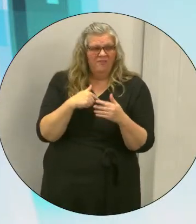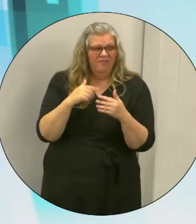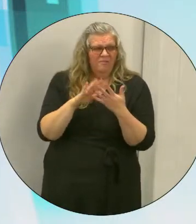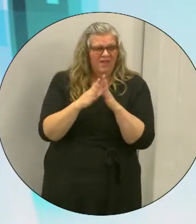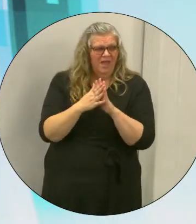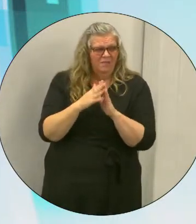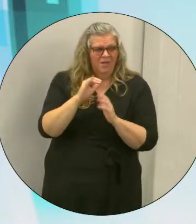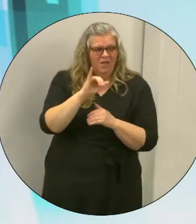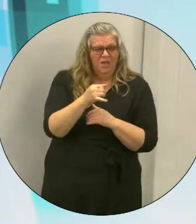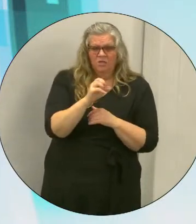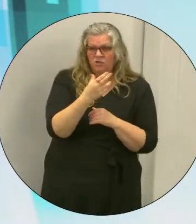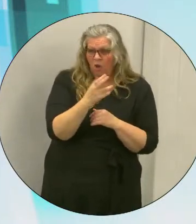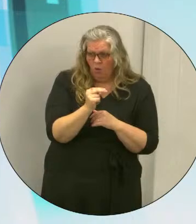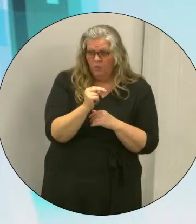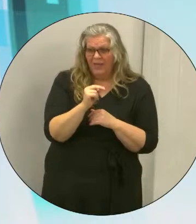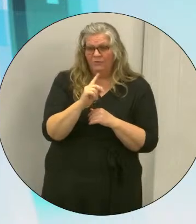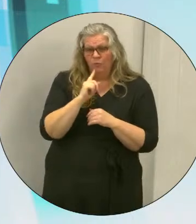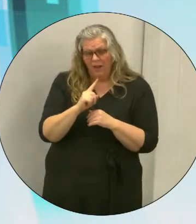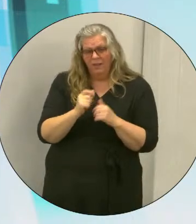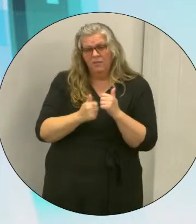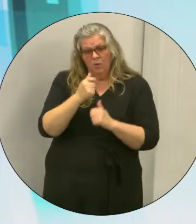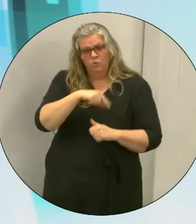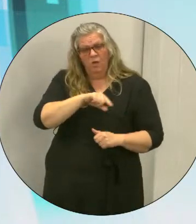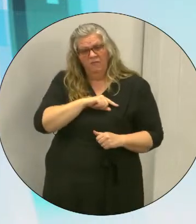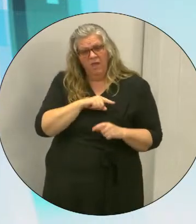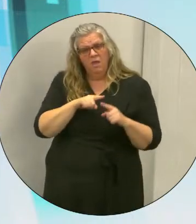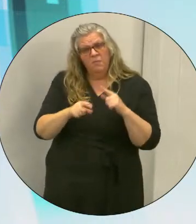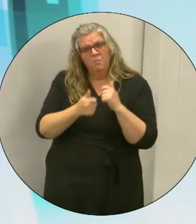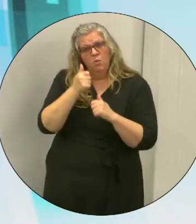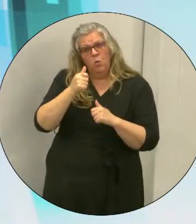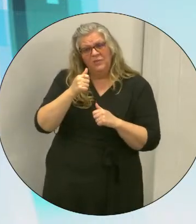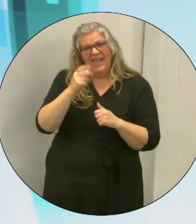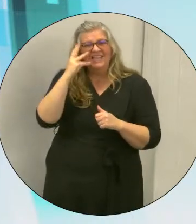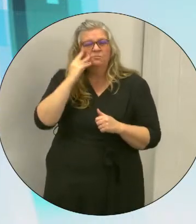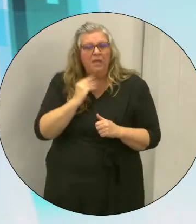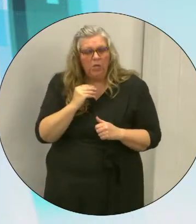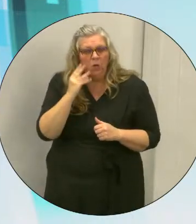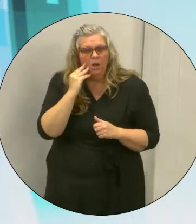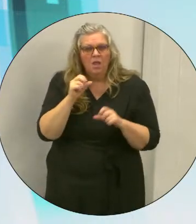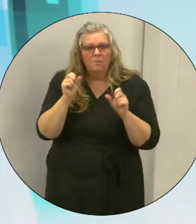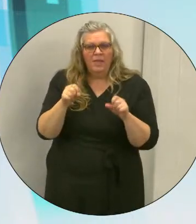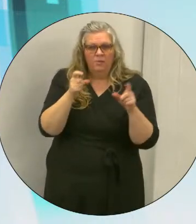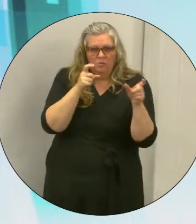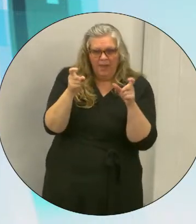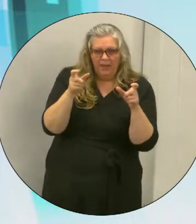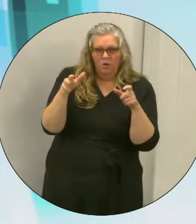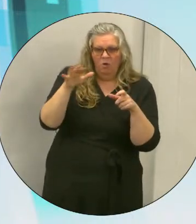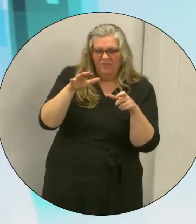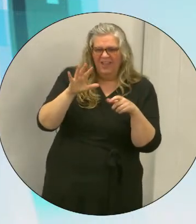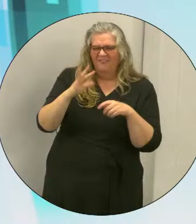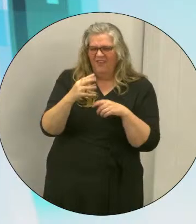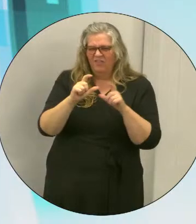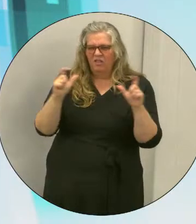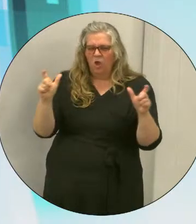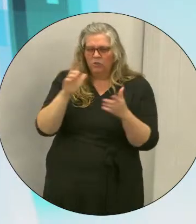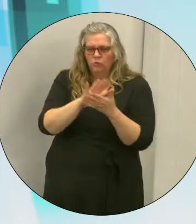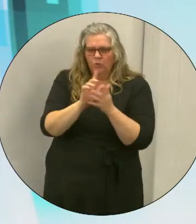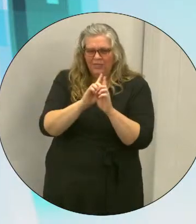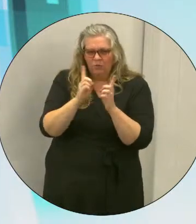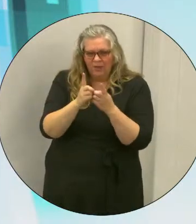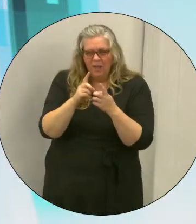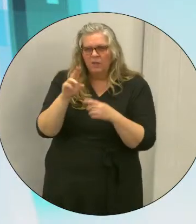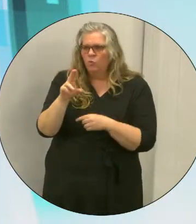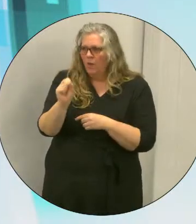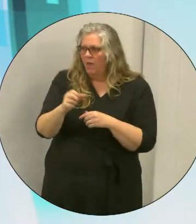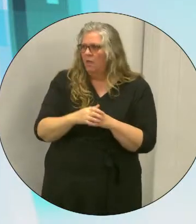Ms. Joan Ebert is not only the most qualified, but the most experienced with the ability to manage, oversee, and lead the 5th largest school district in the nation. The